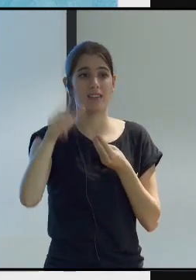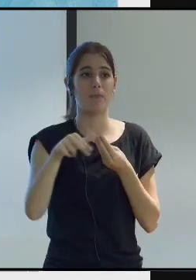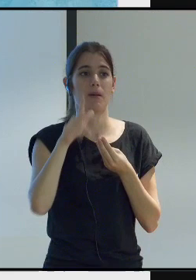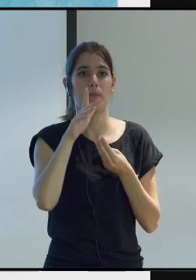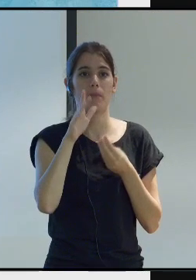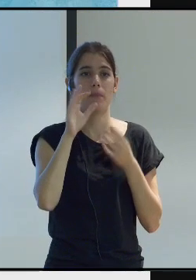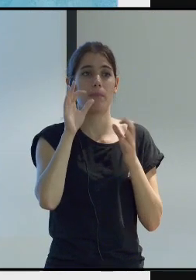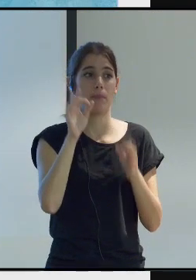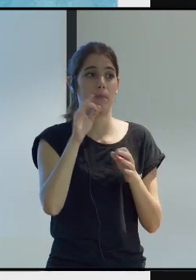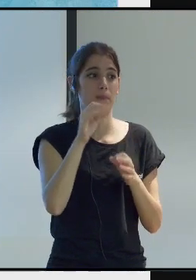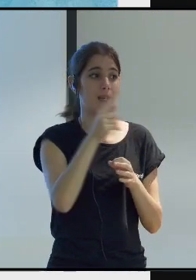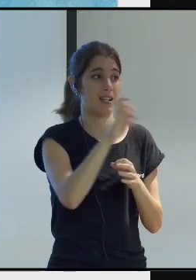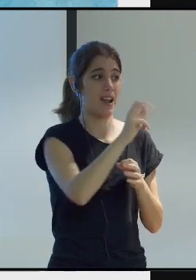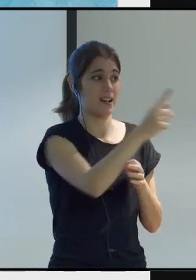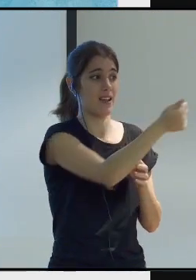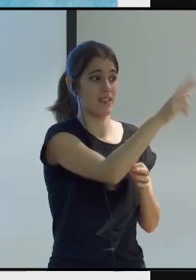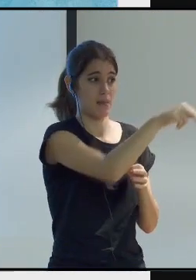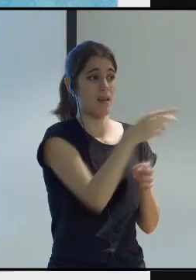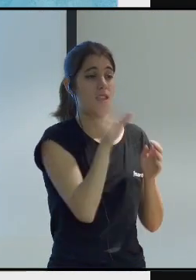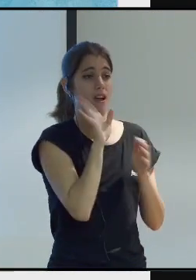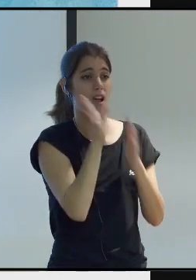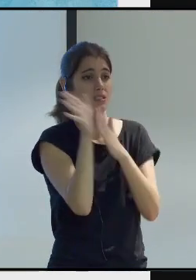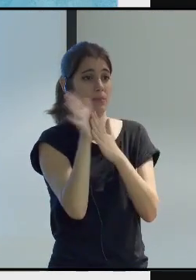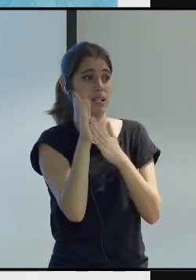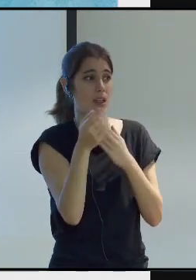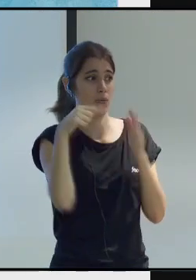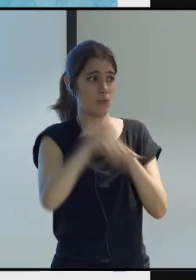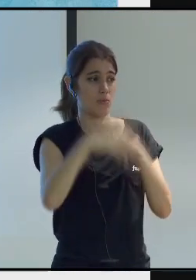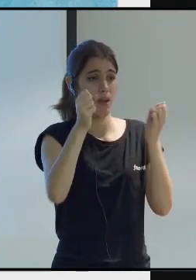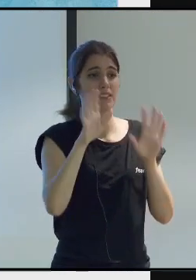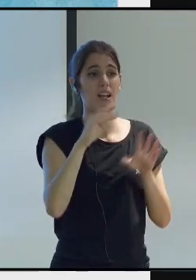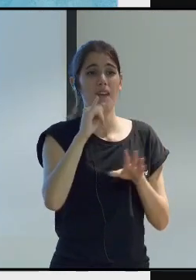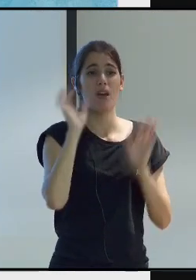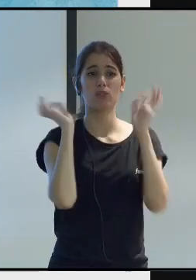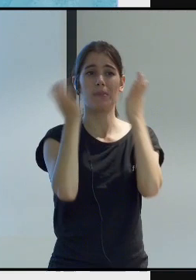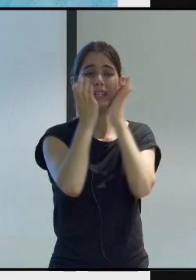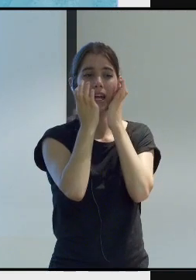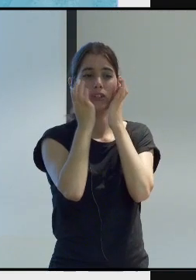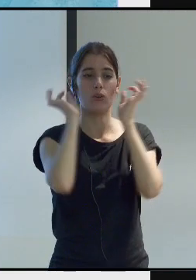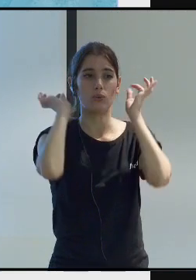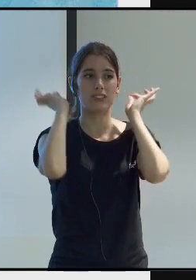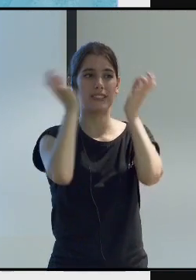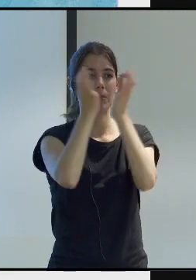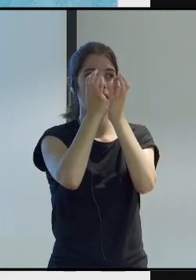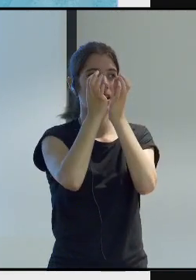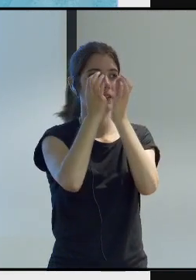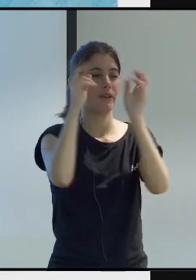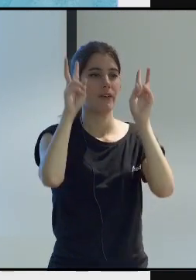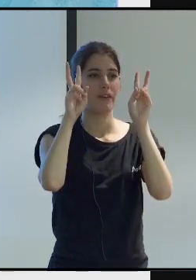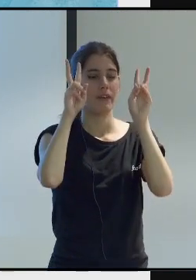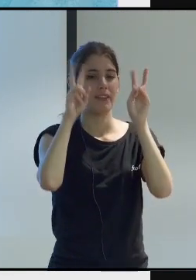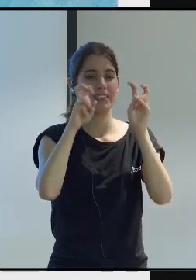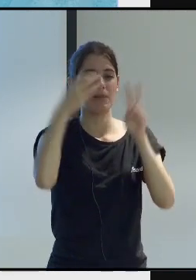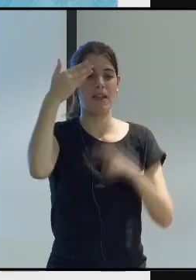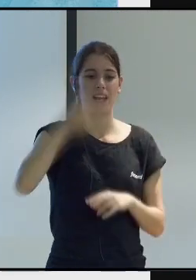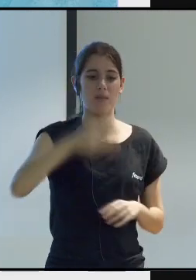you more explication about it, a kind of a seminar about the importance of